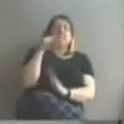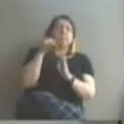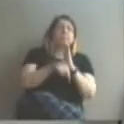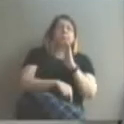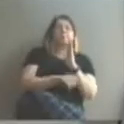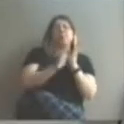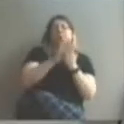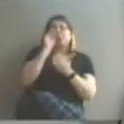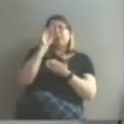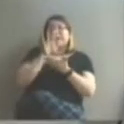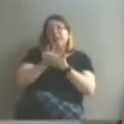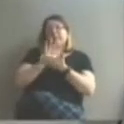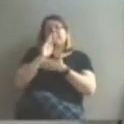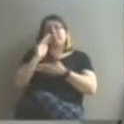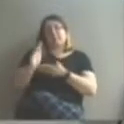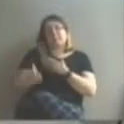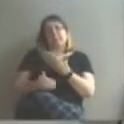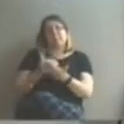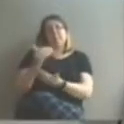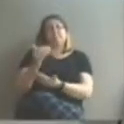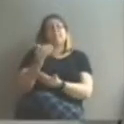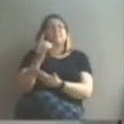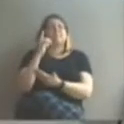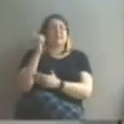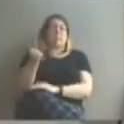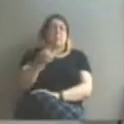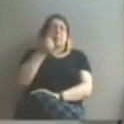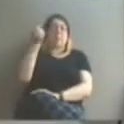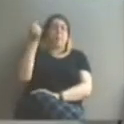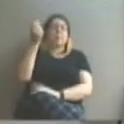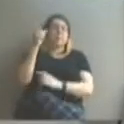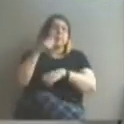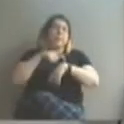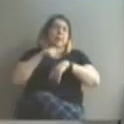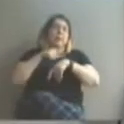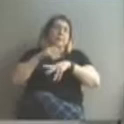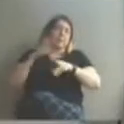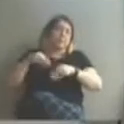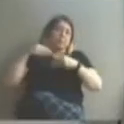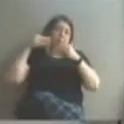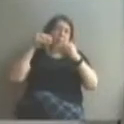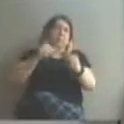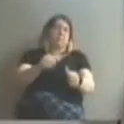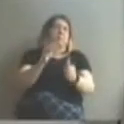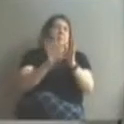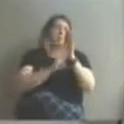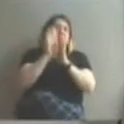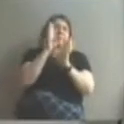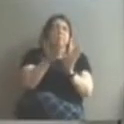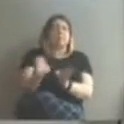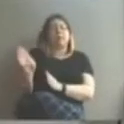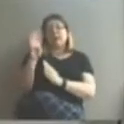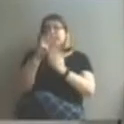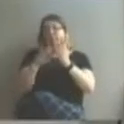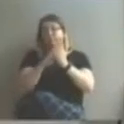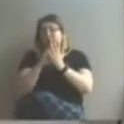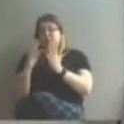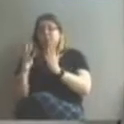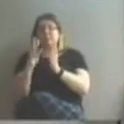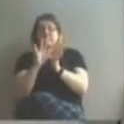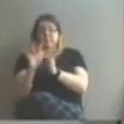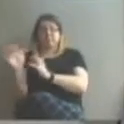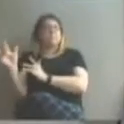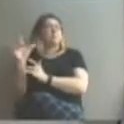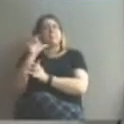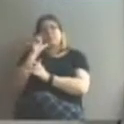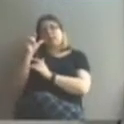progress, to put that on hold when time has been spent to develop the plan, the charts, and all of that, to not